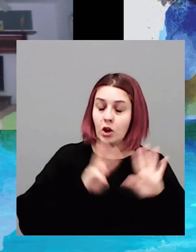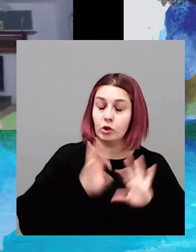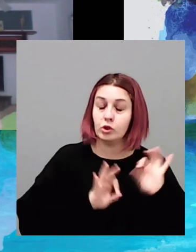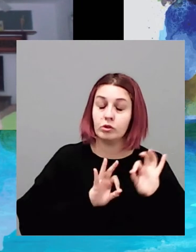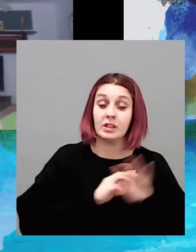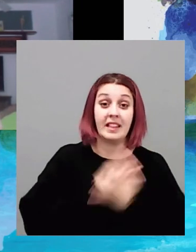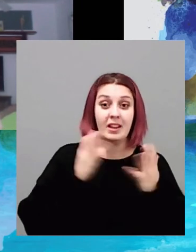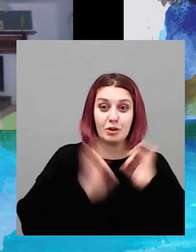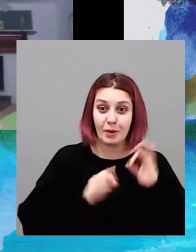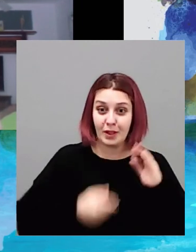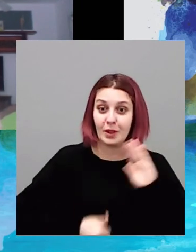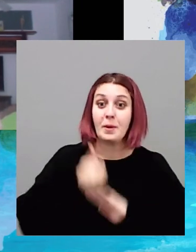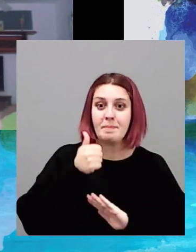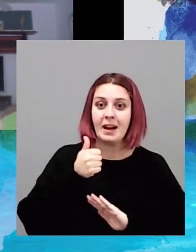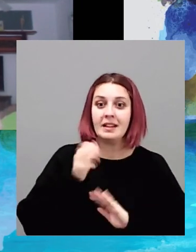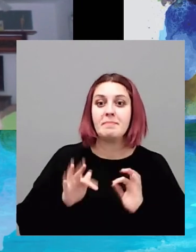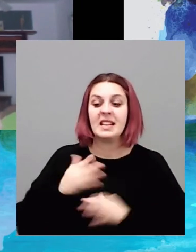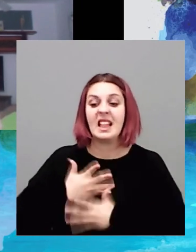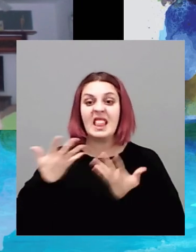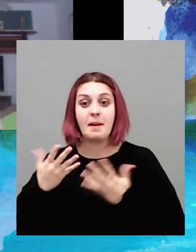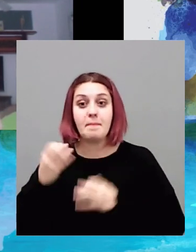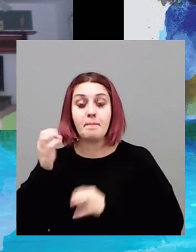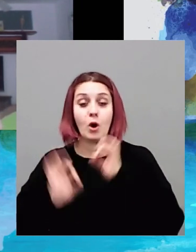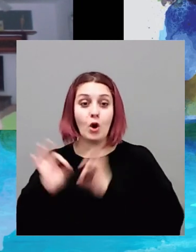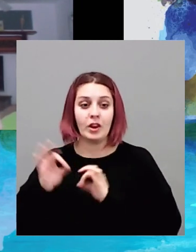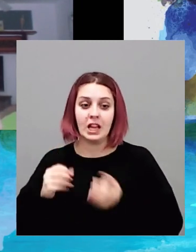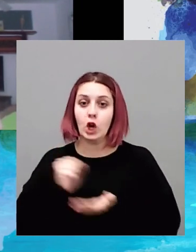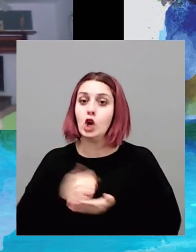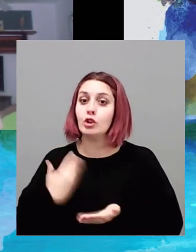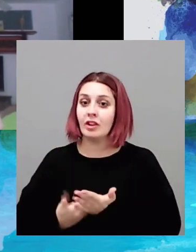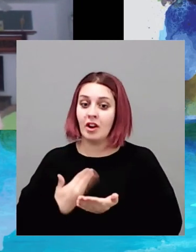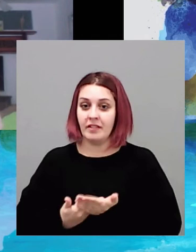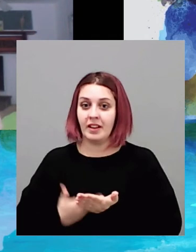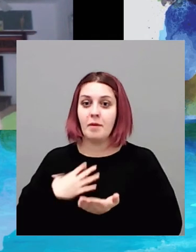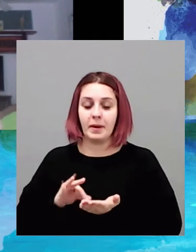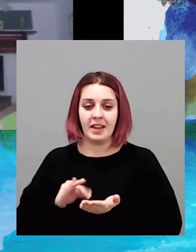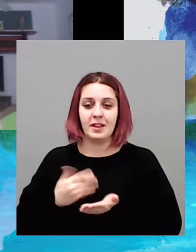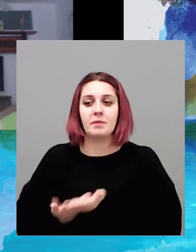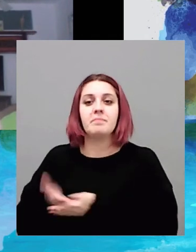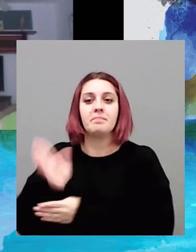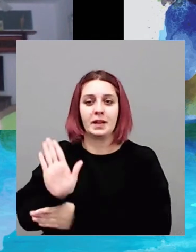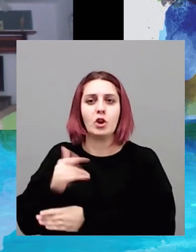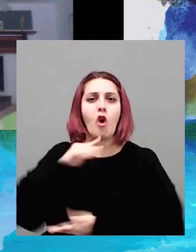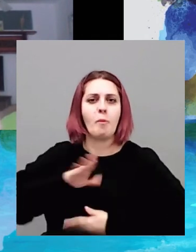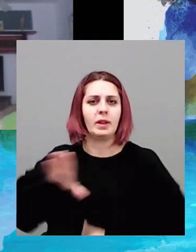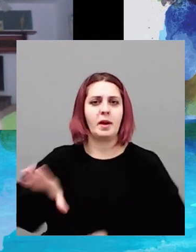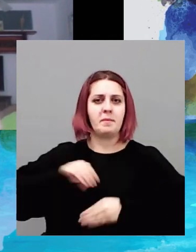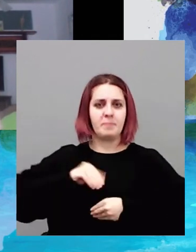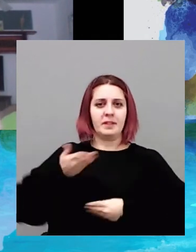courses finish them, and that they request that certification, because the